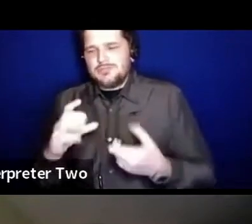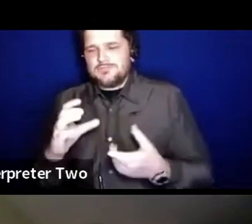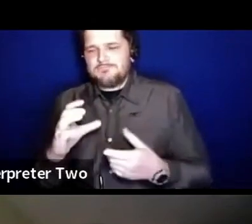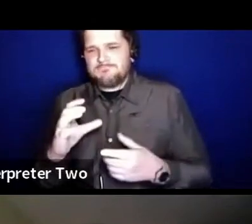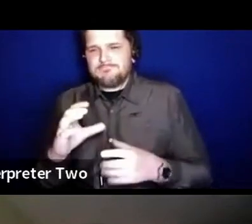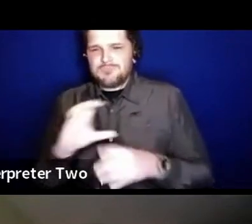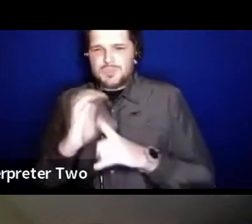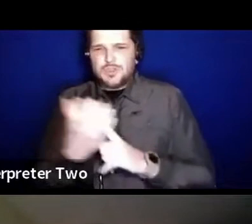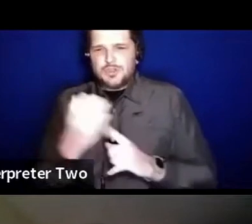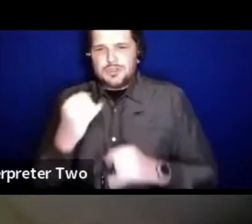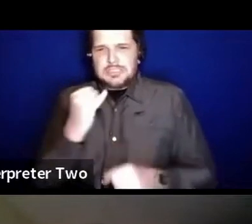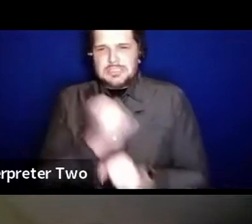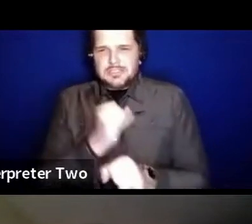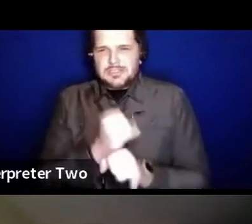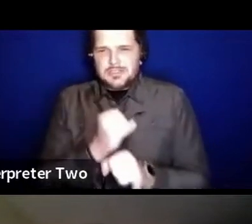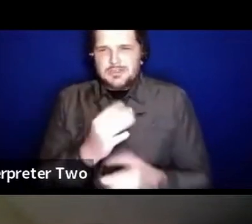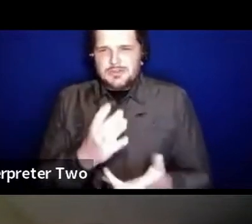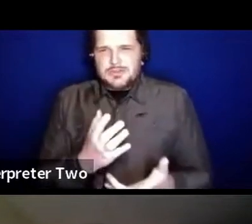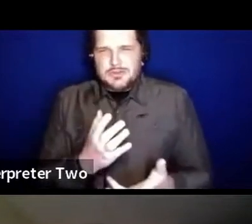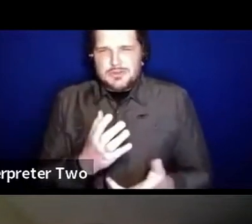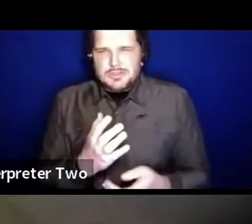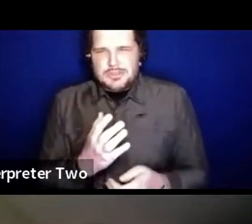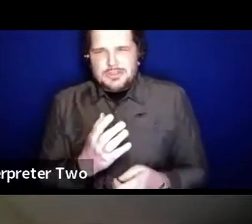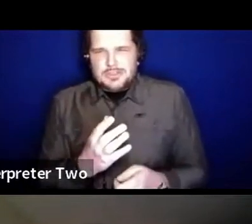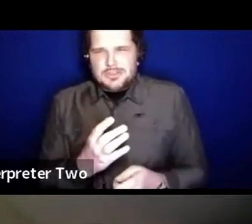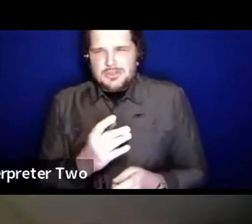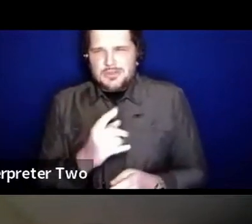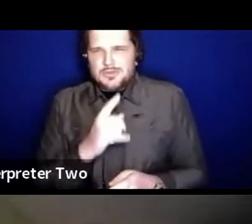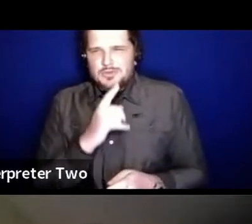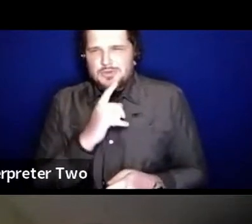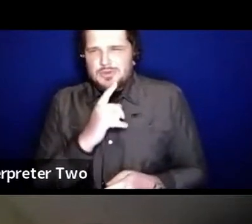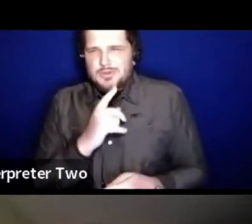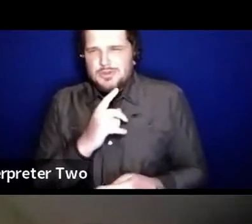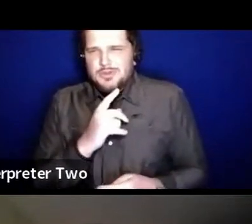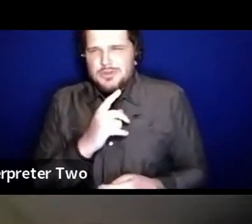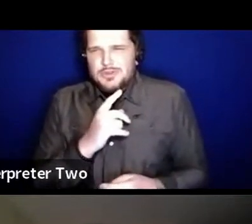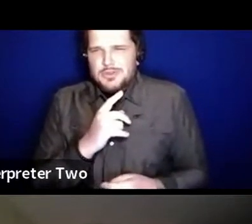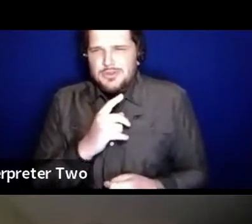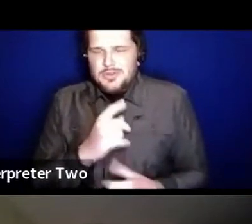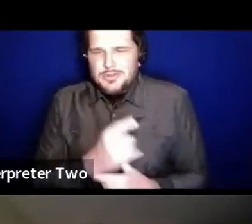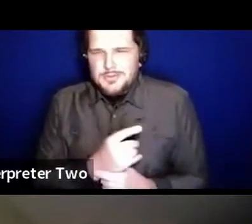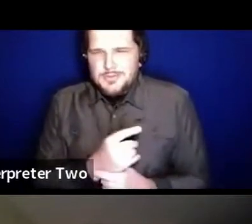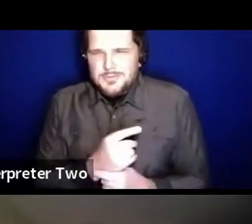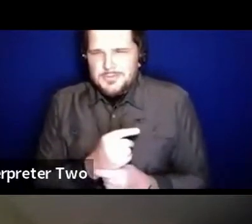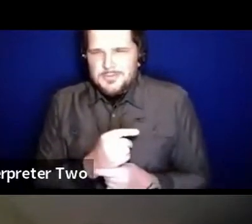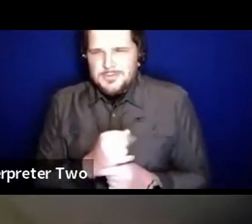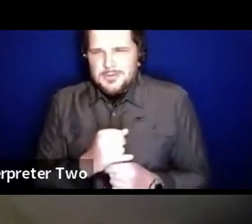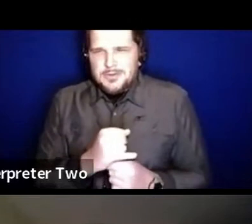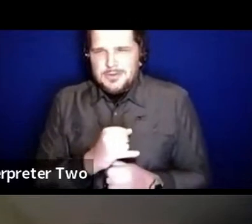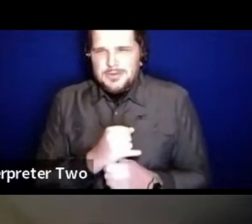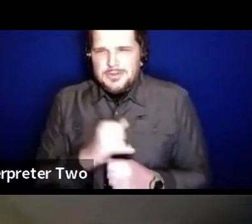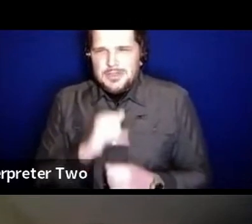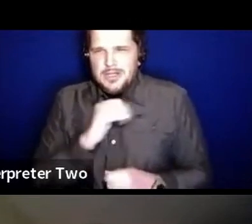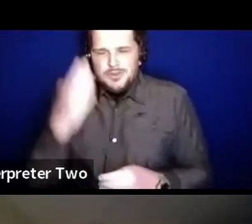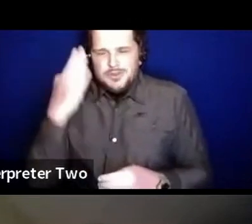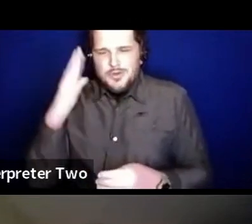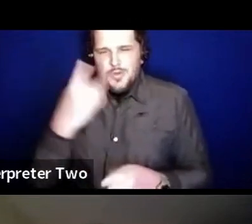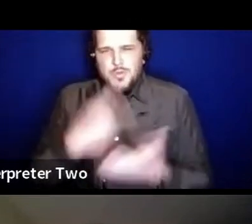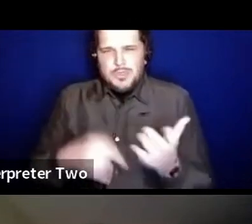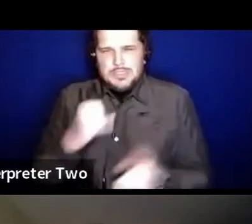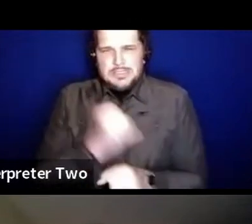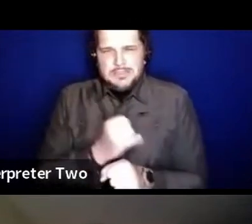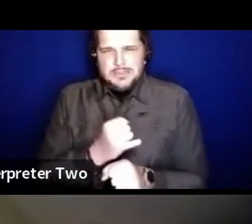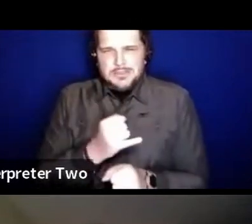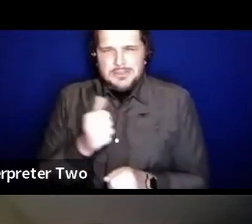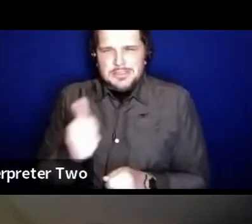I appreciate the invitation to kind of contextualize that over that, because I don't know if institutions themselves, when